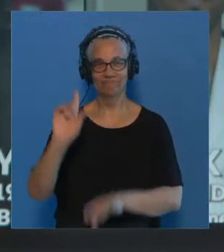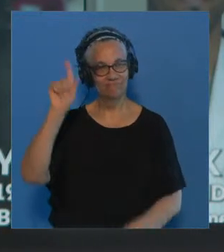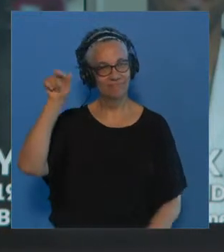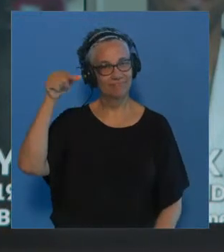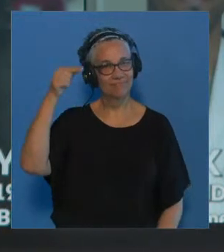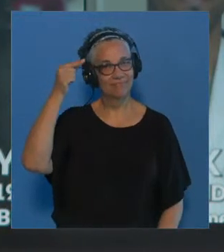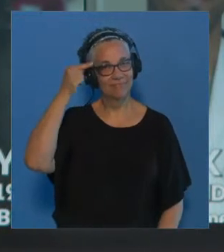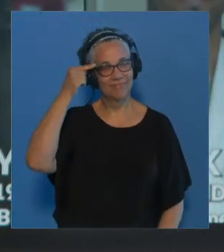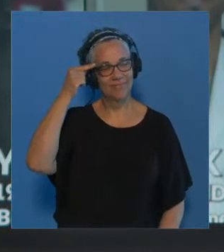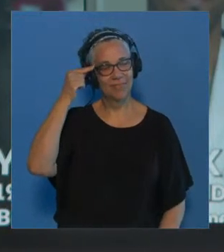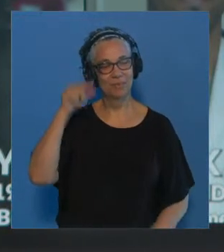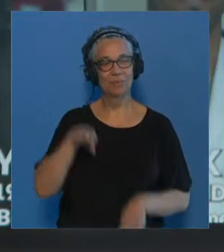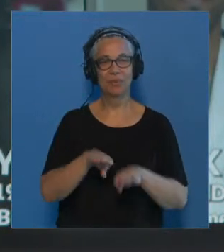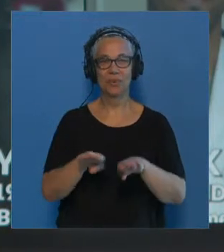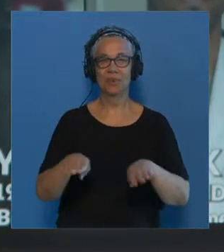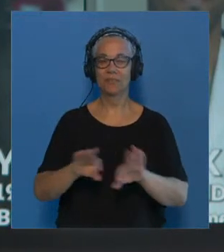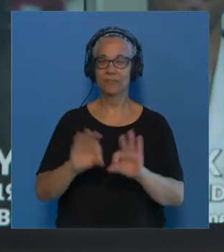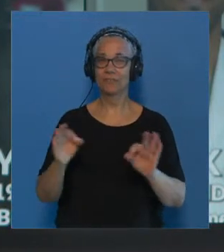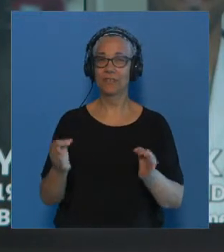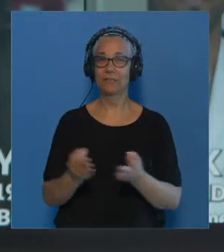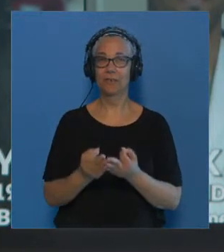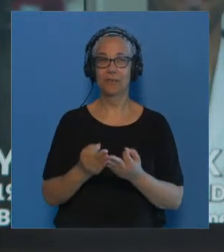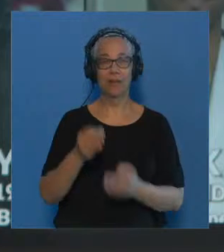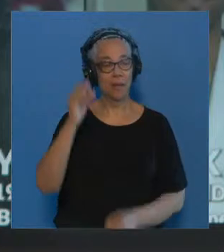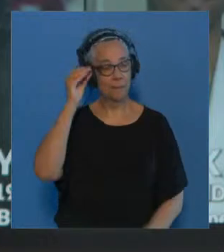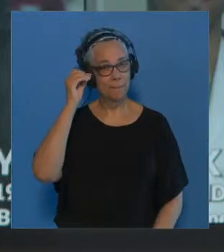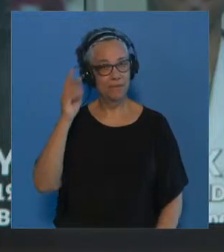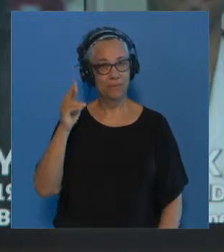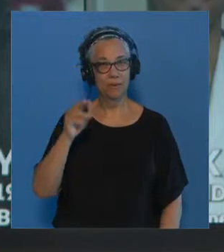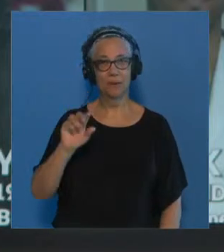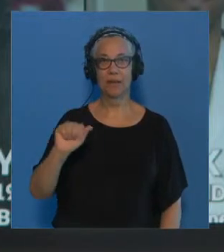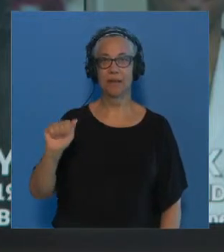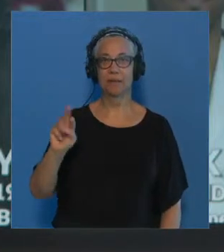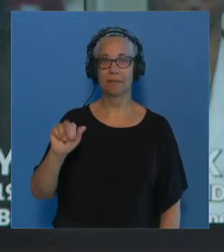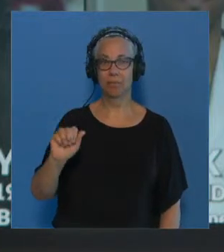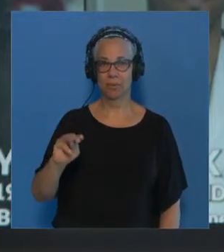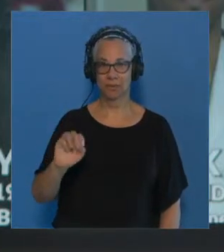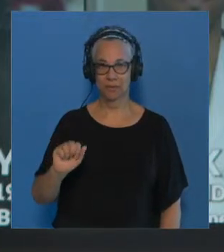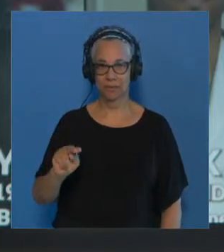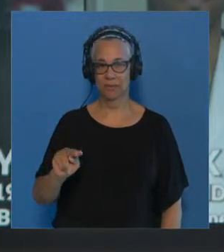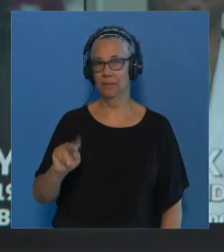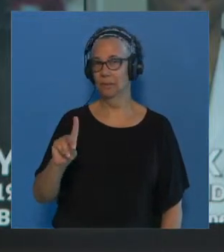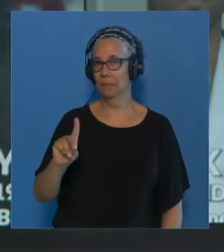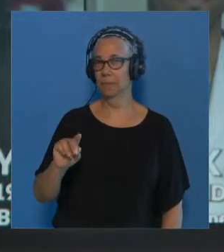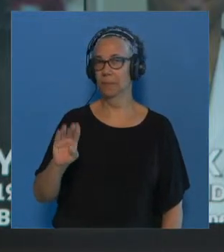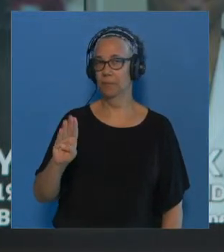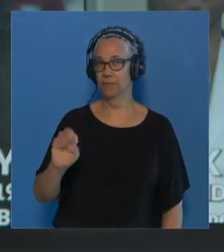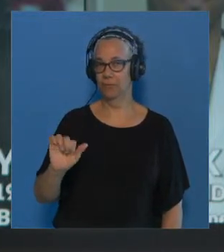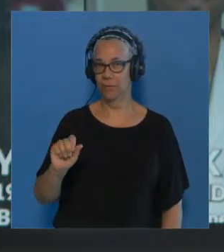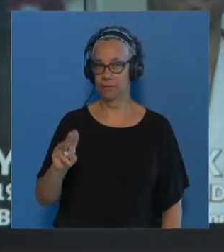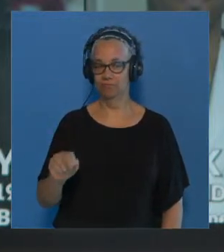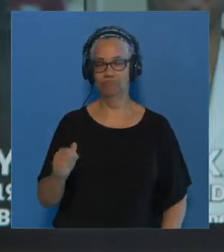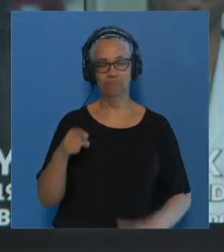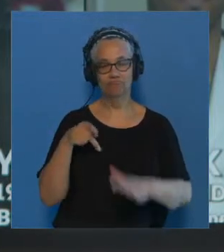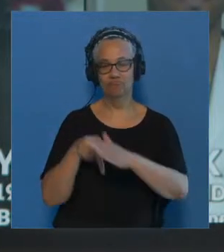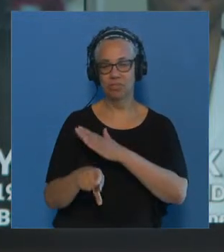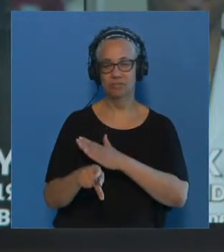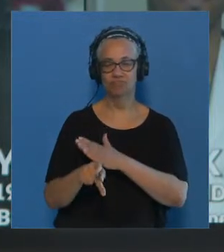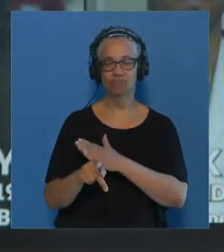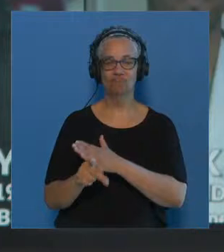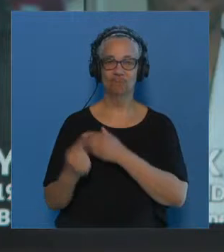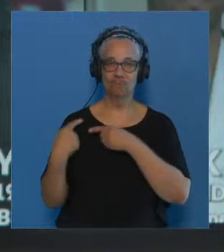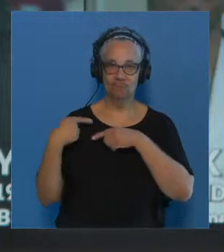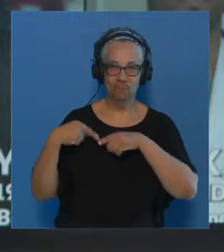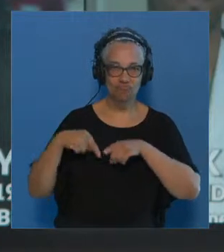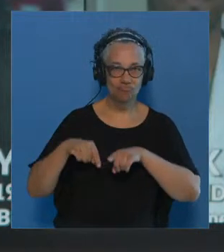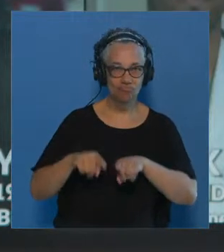government of Bermuda to the family of Mr. Amon Brown, who was killed this week during a domestic-related incident. Our